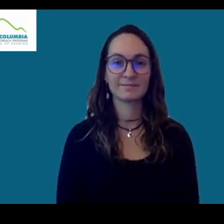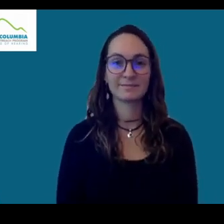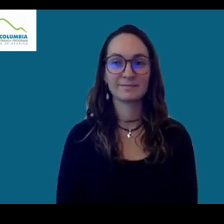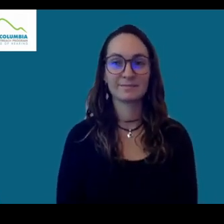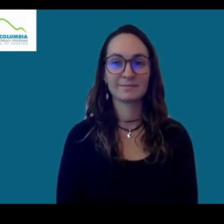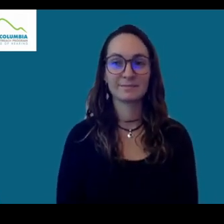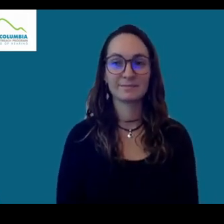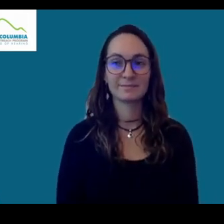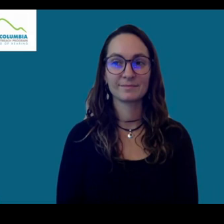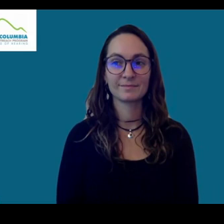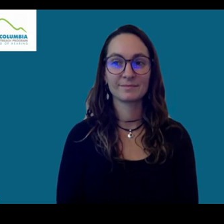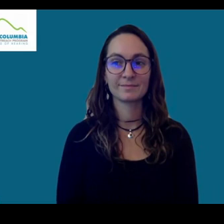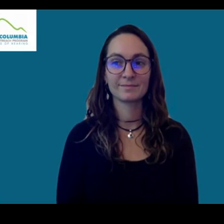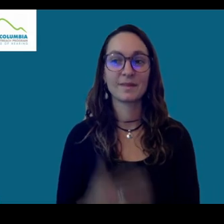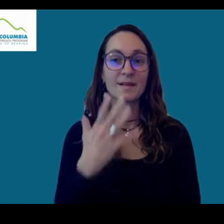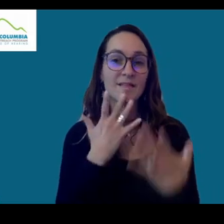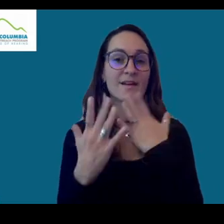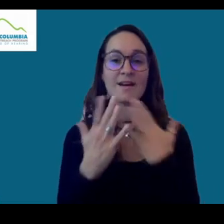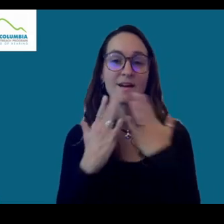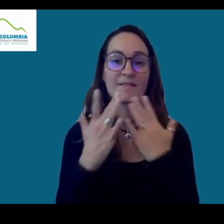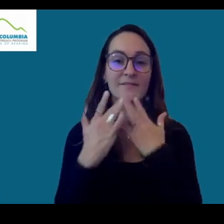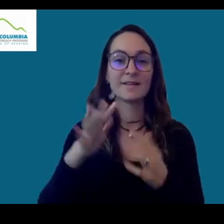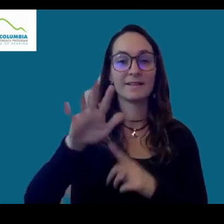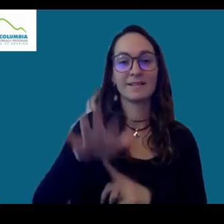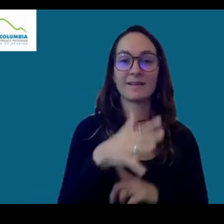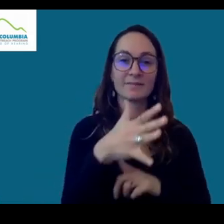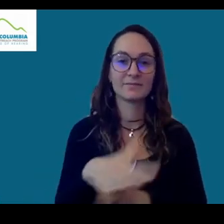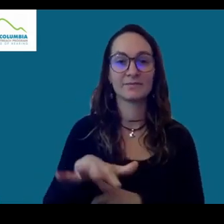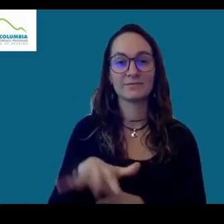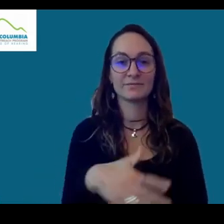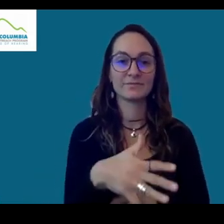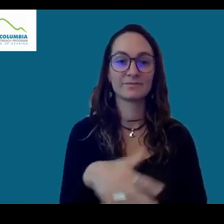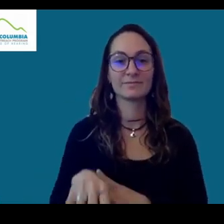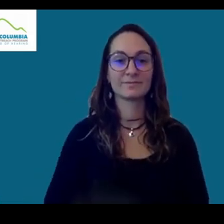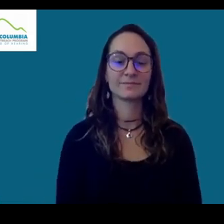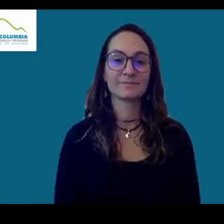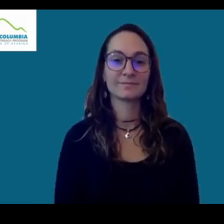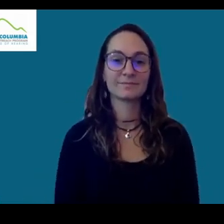Colorful leaves.